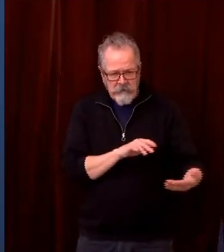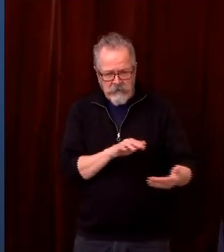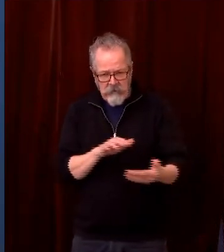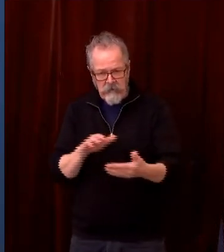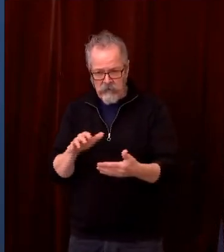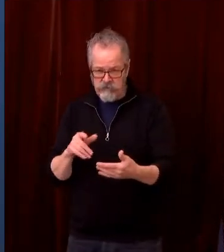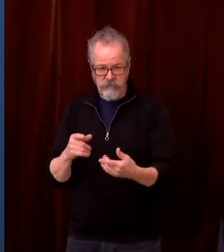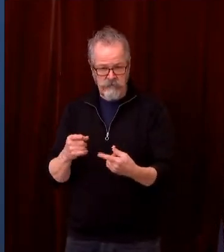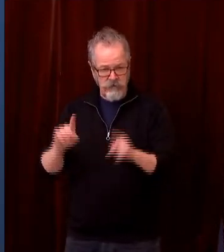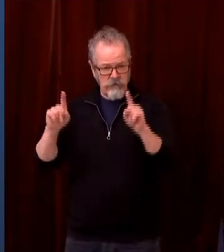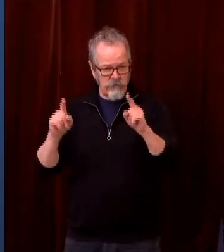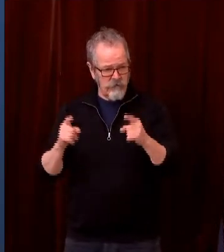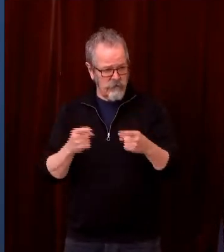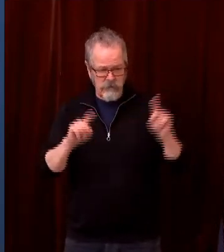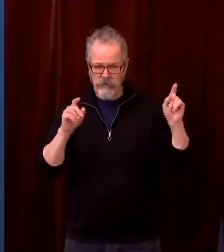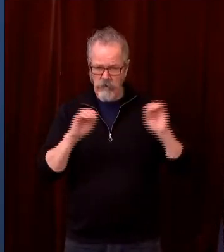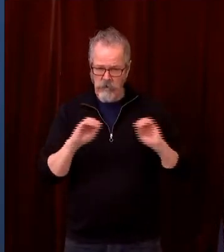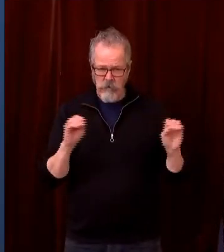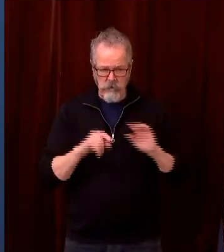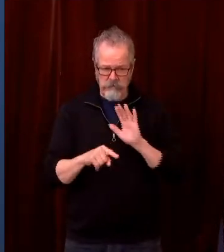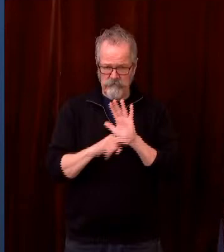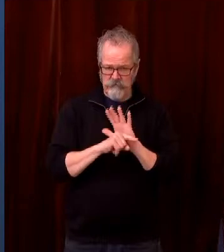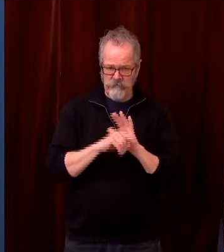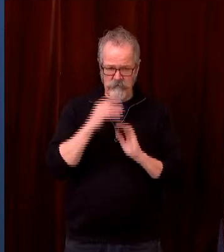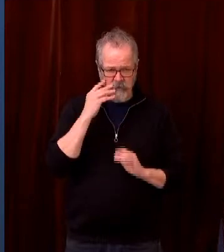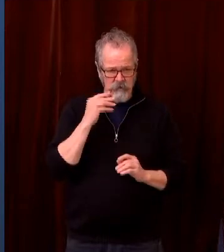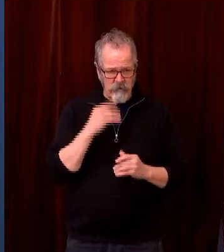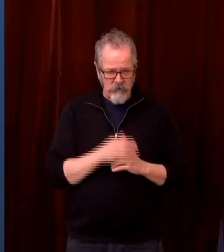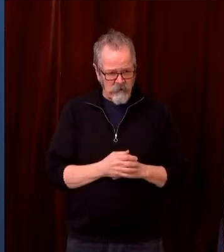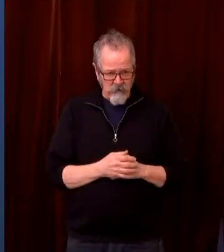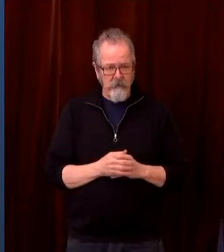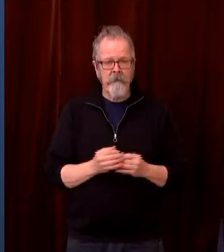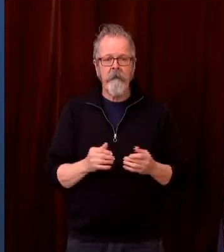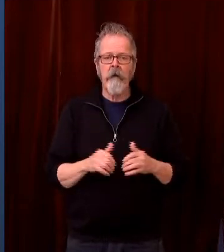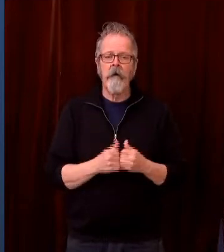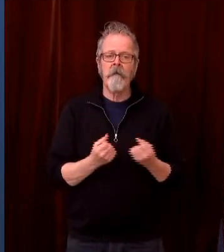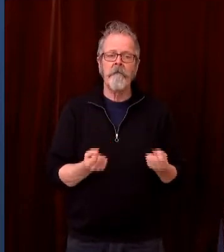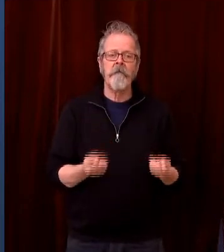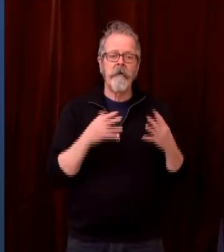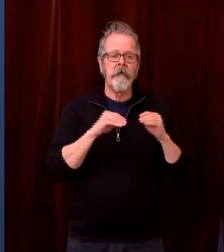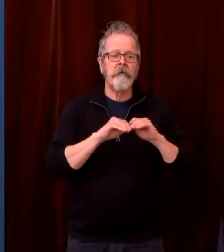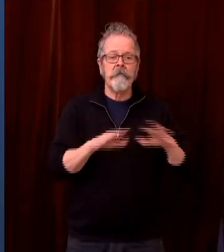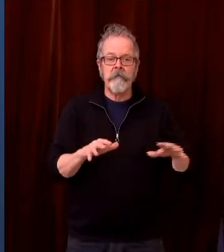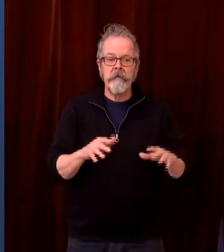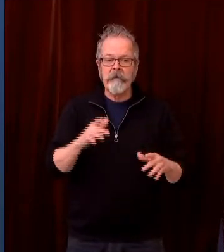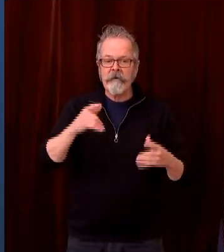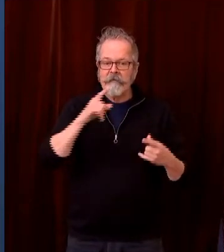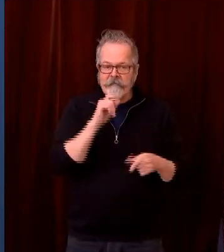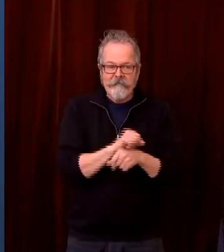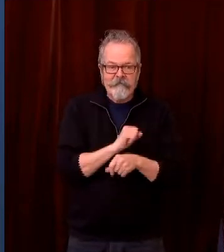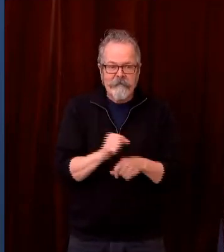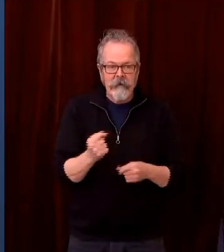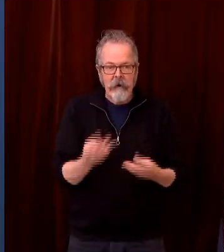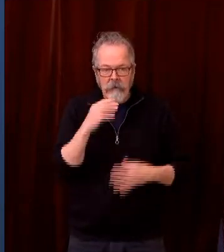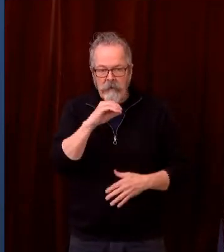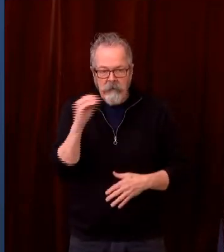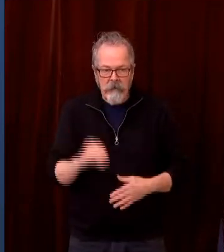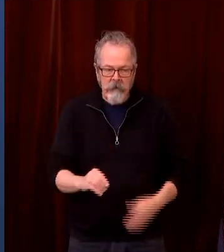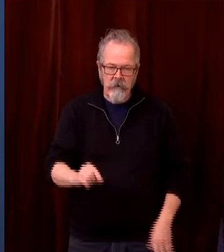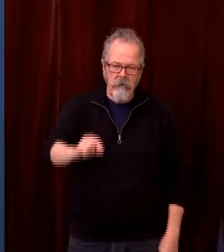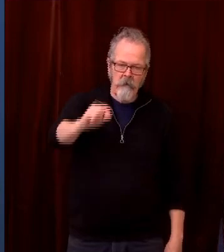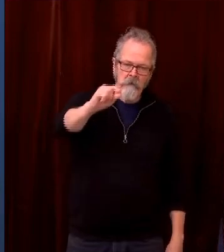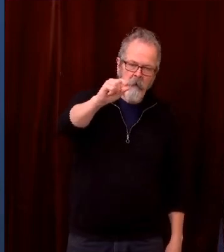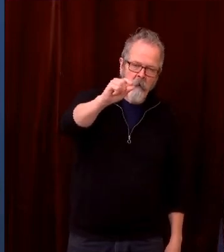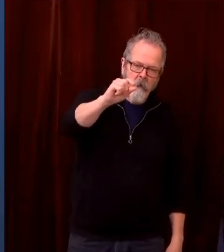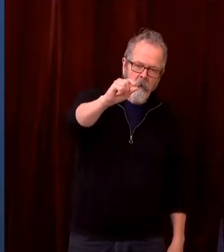very minimal in-school transmission. And so the fear of this is understandable, but it's not backed